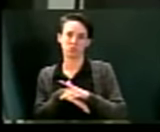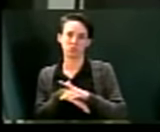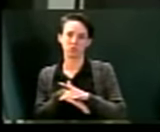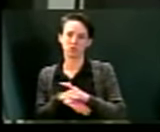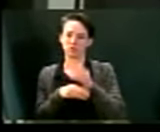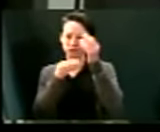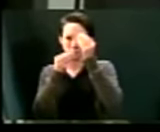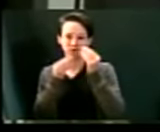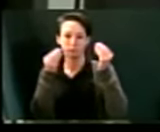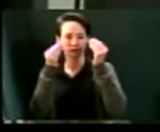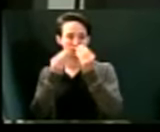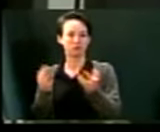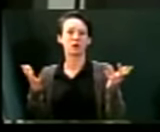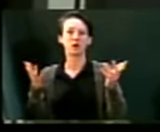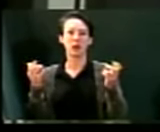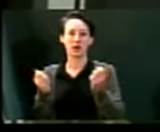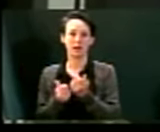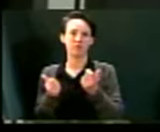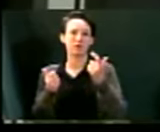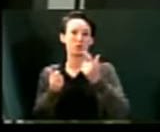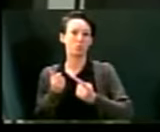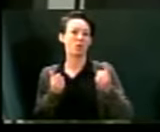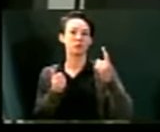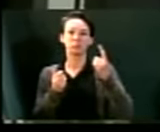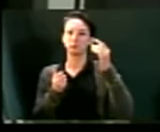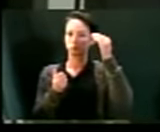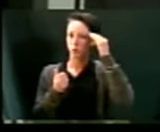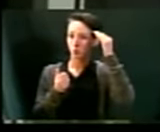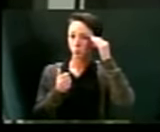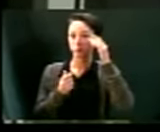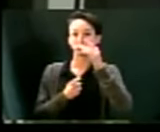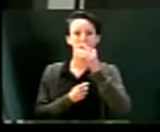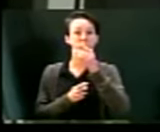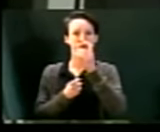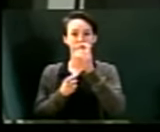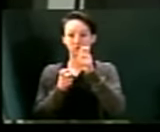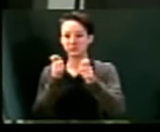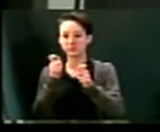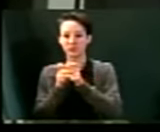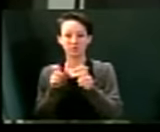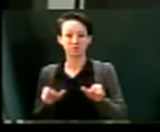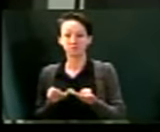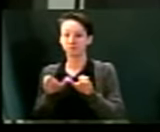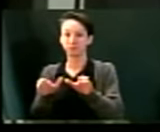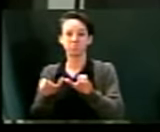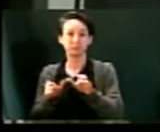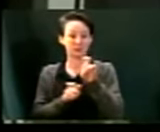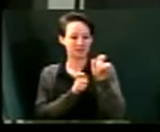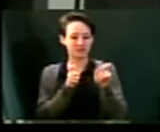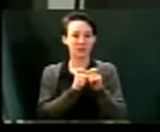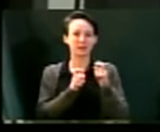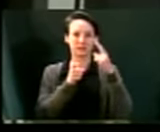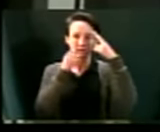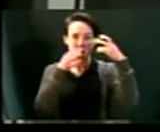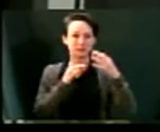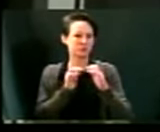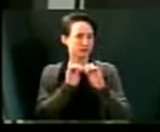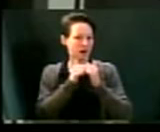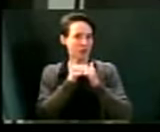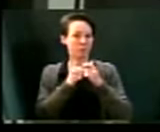there so that everyone is very clear with exactly what we are doing and exactly how these decisions were